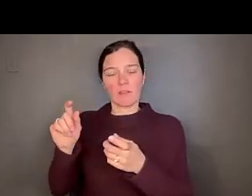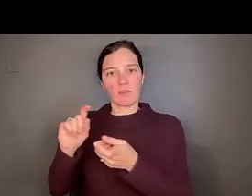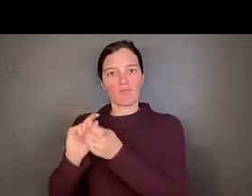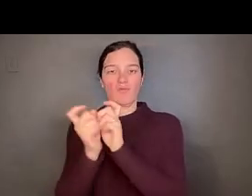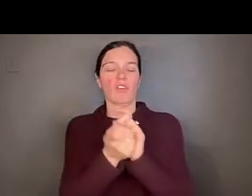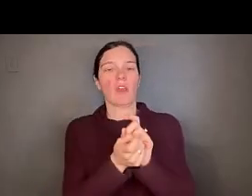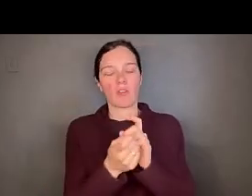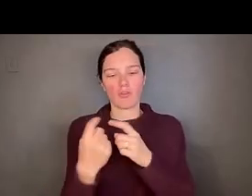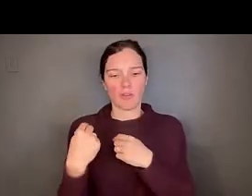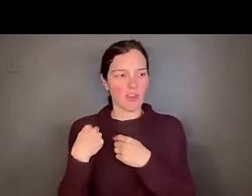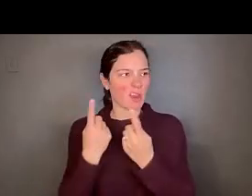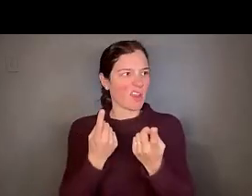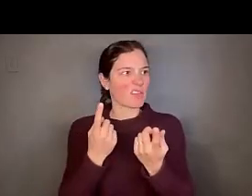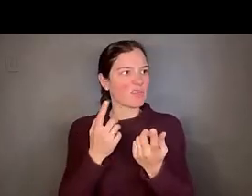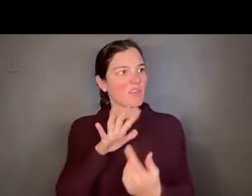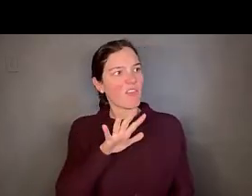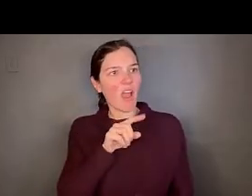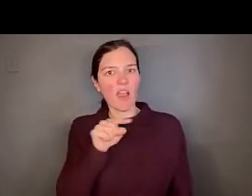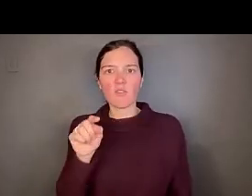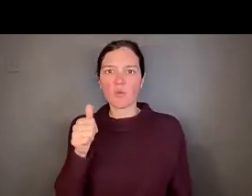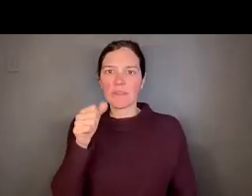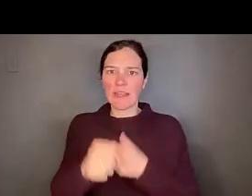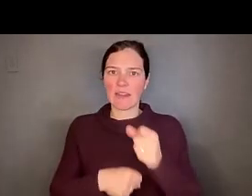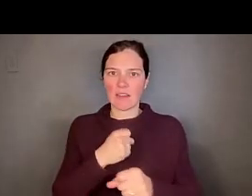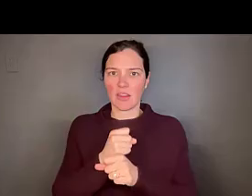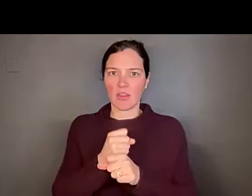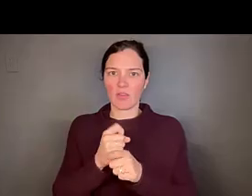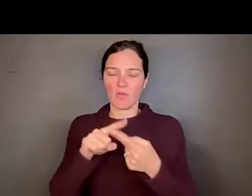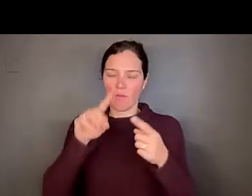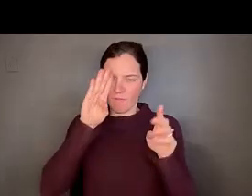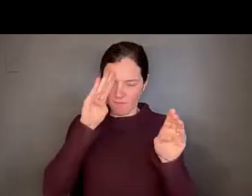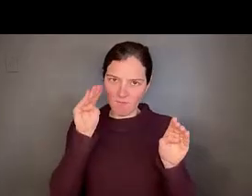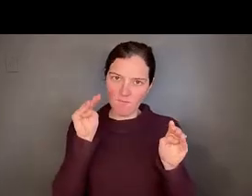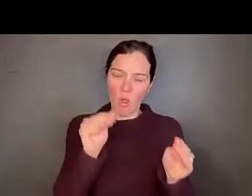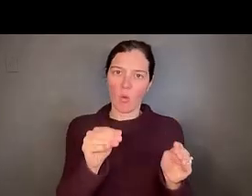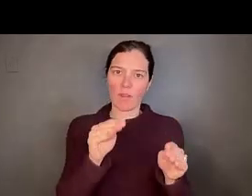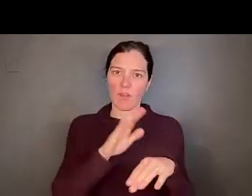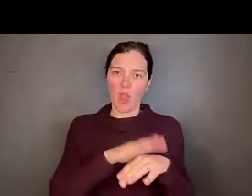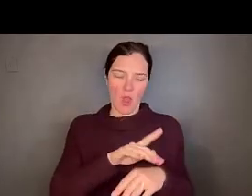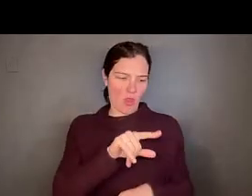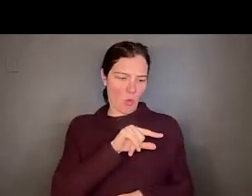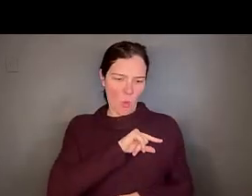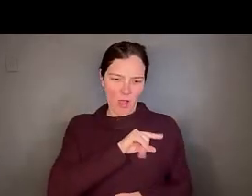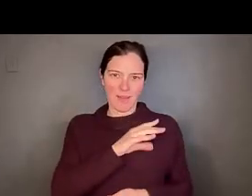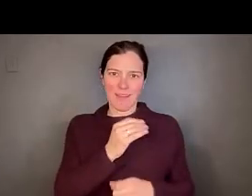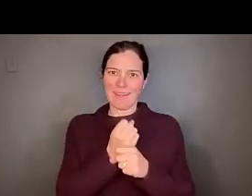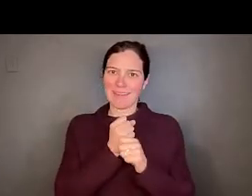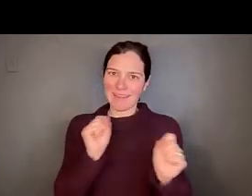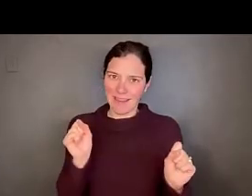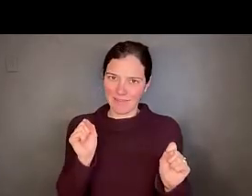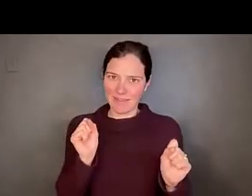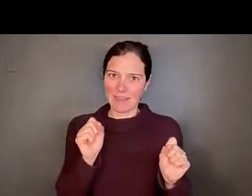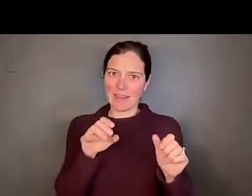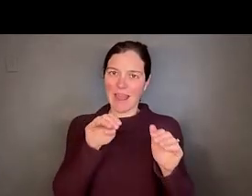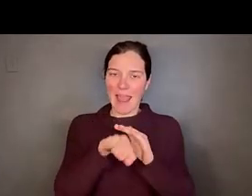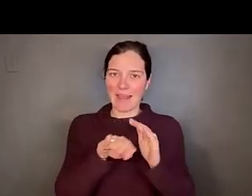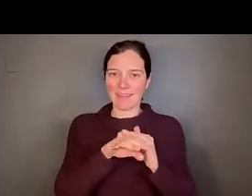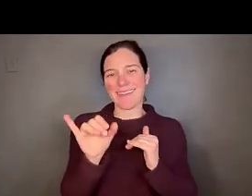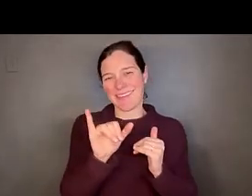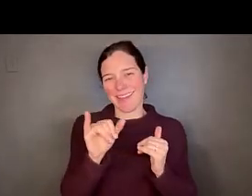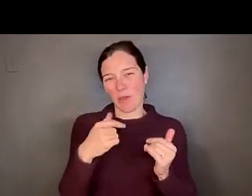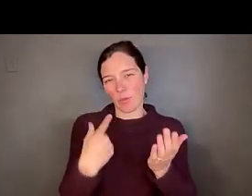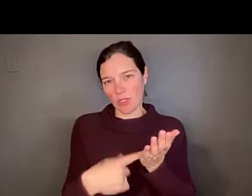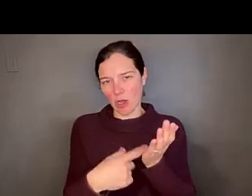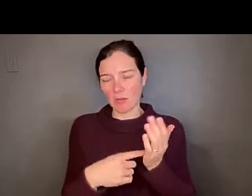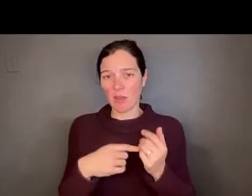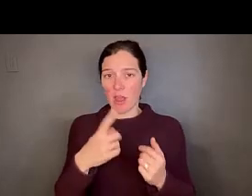the last, 5 or 10 years to focusing on quality and safety, access, like we talked about.